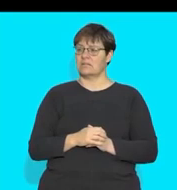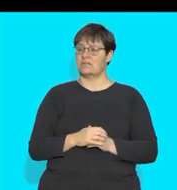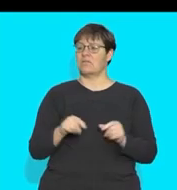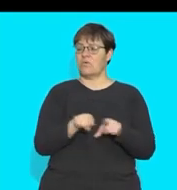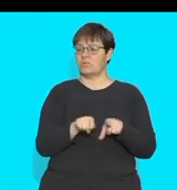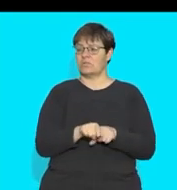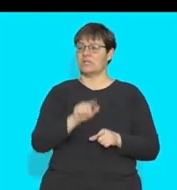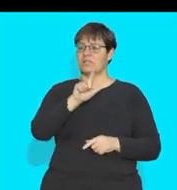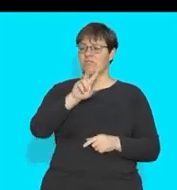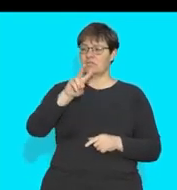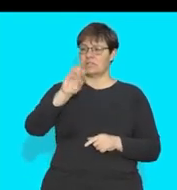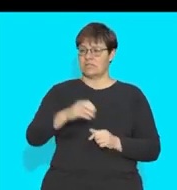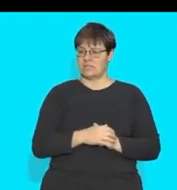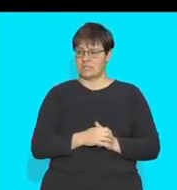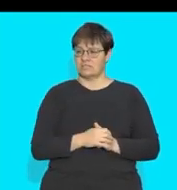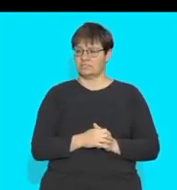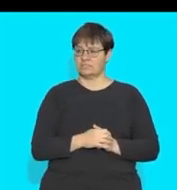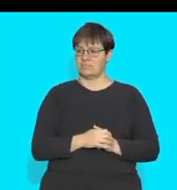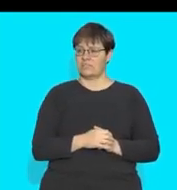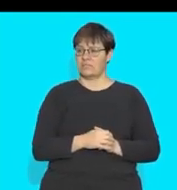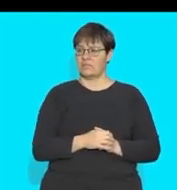Also 720.